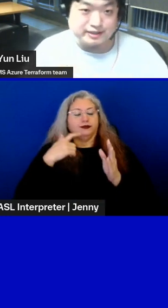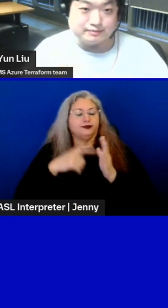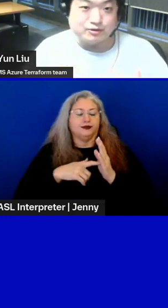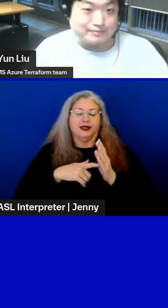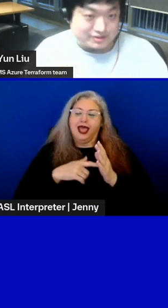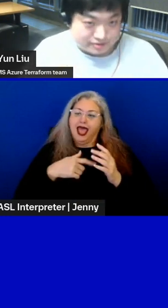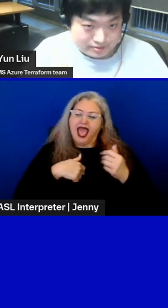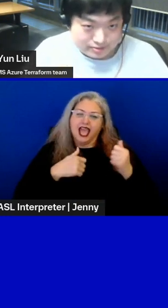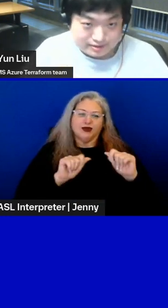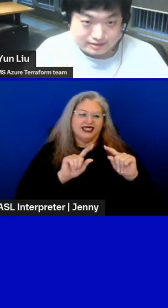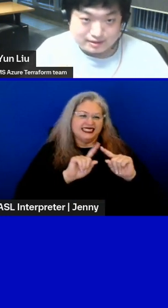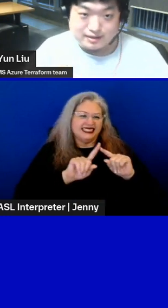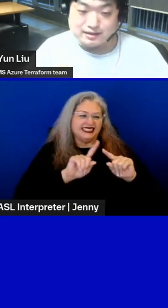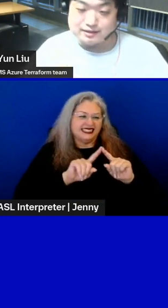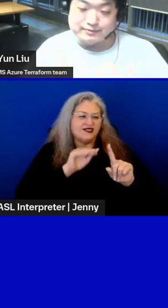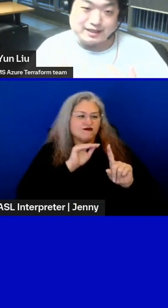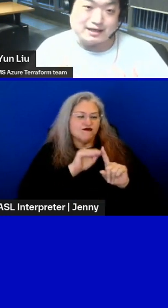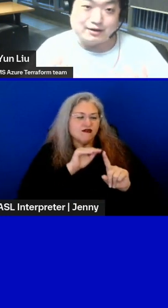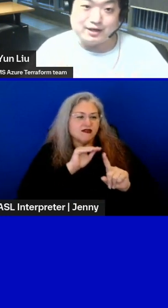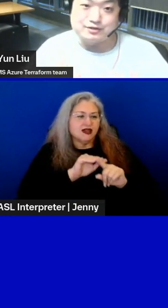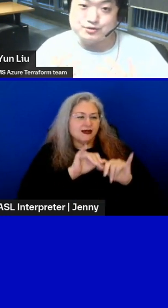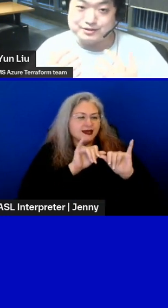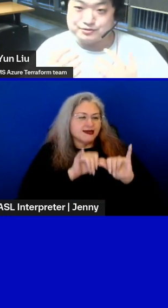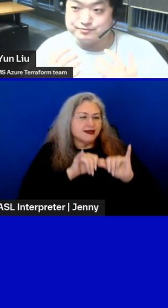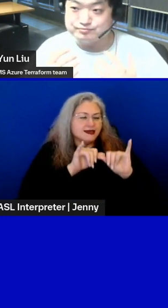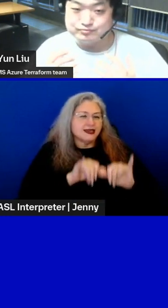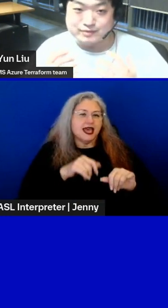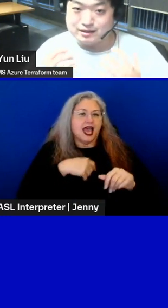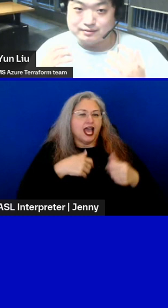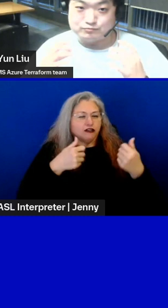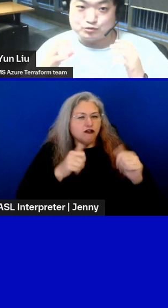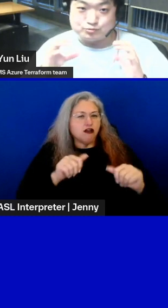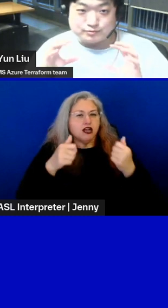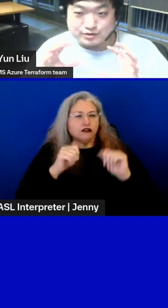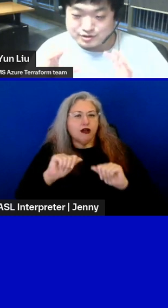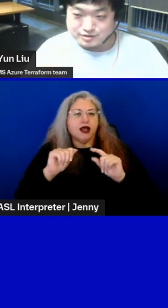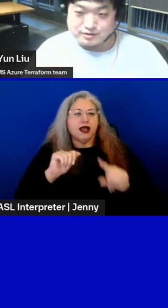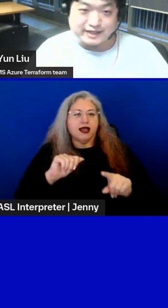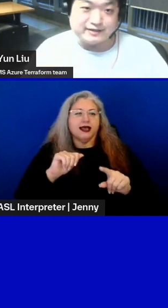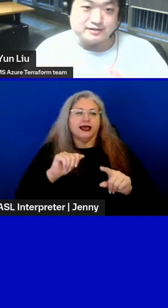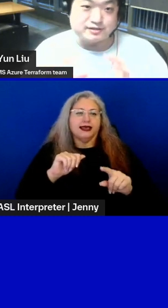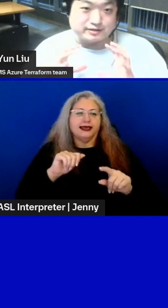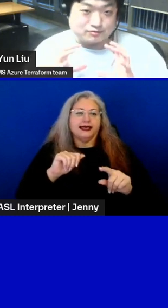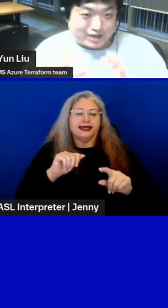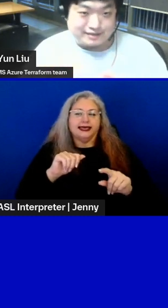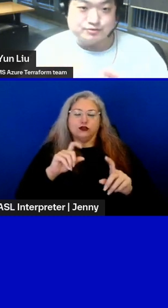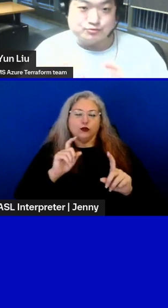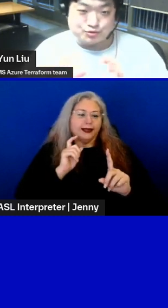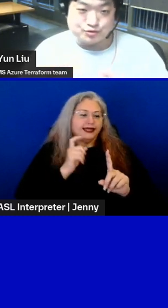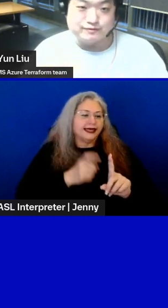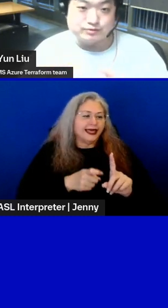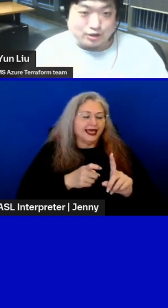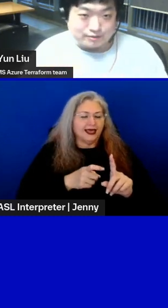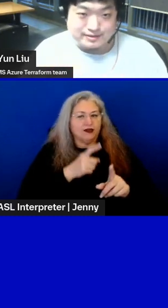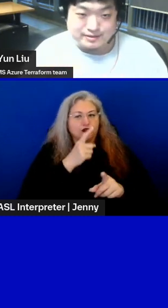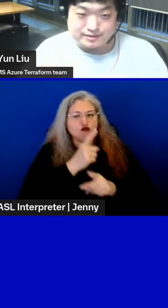do the prompt engineering, no matter how I try to um, give